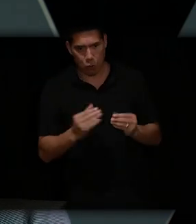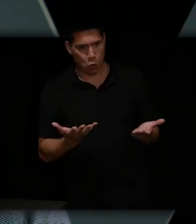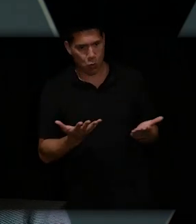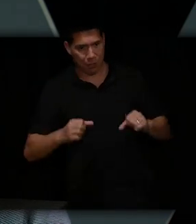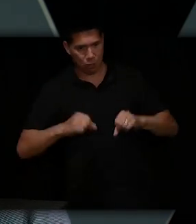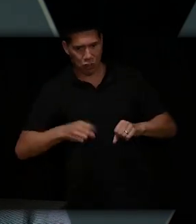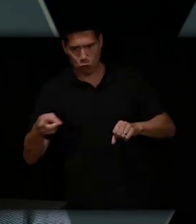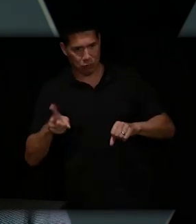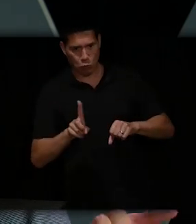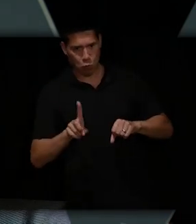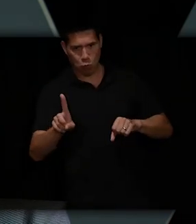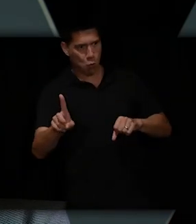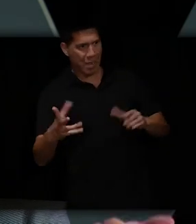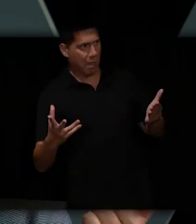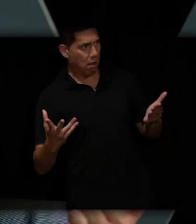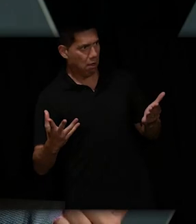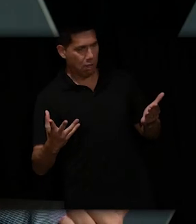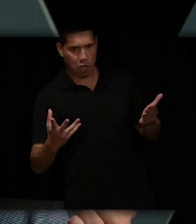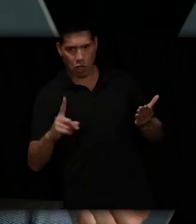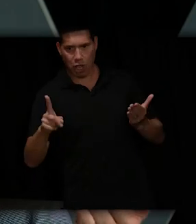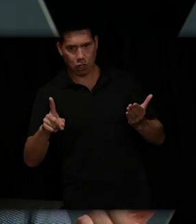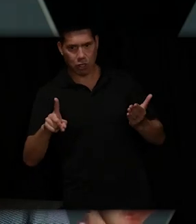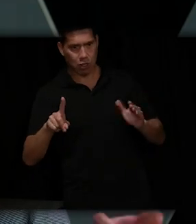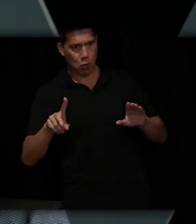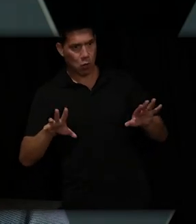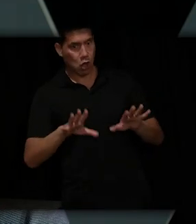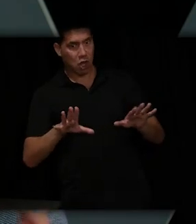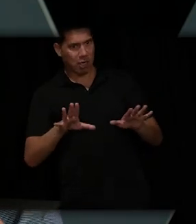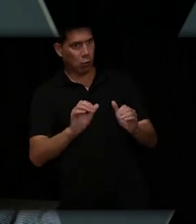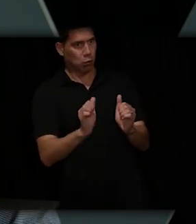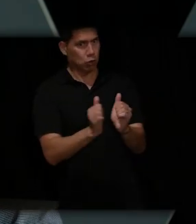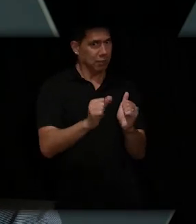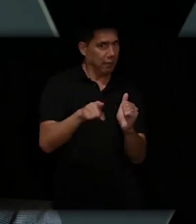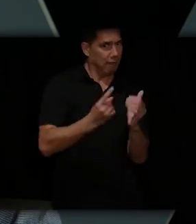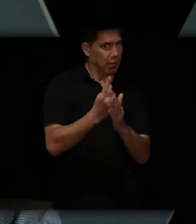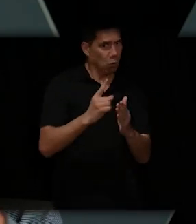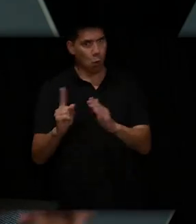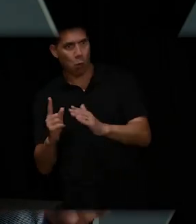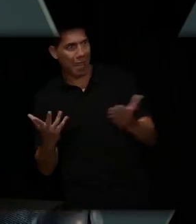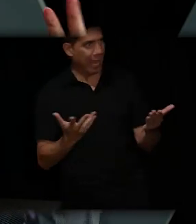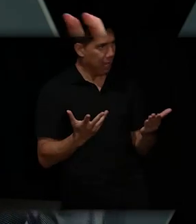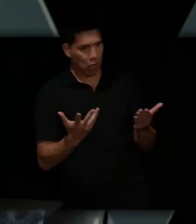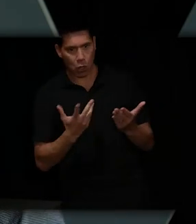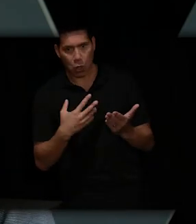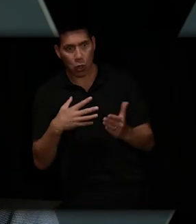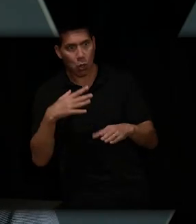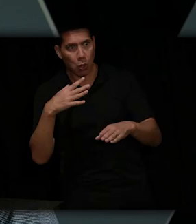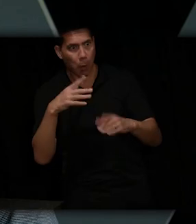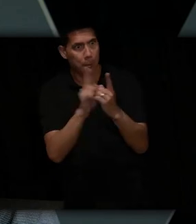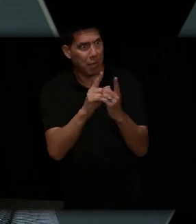of what type of location, like what suits this event or that event, who we should meet with. Finding, again, real